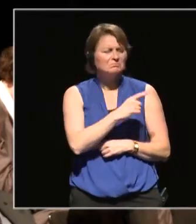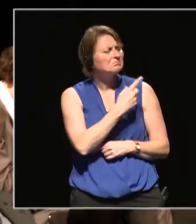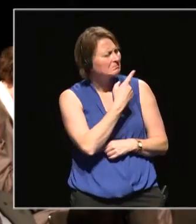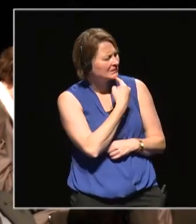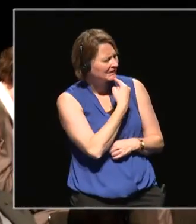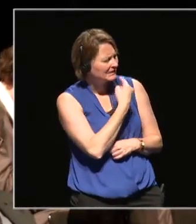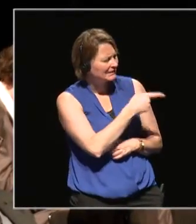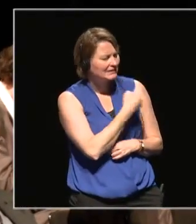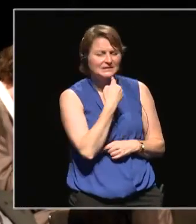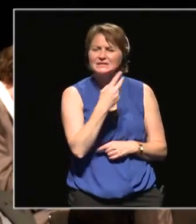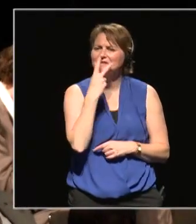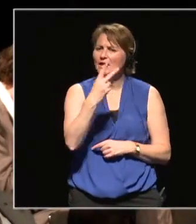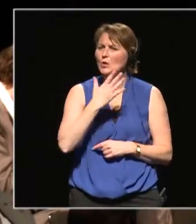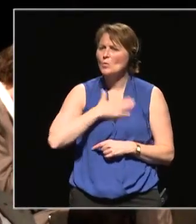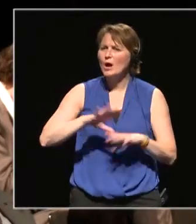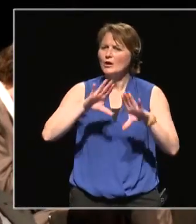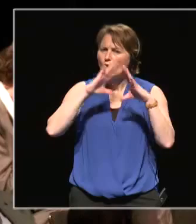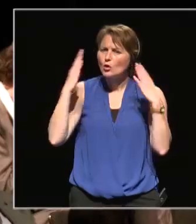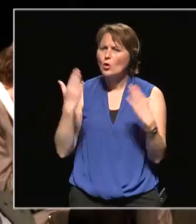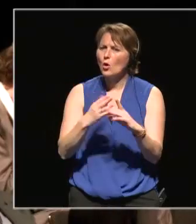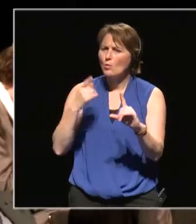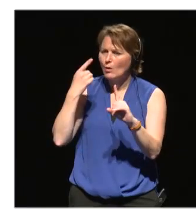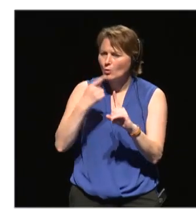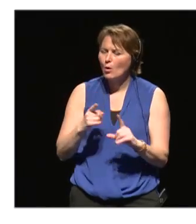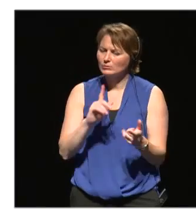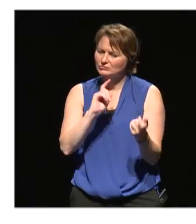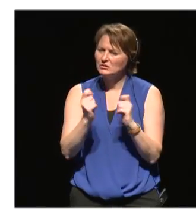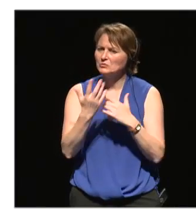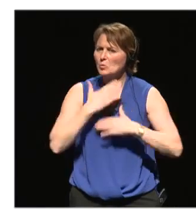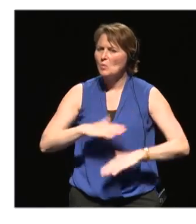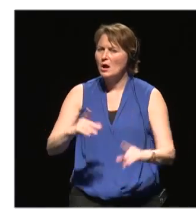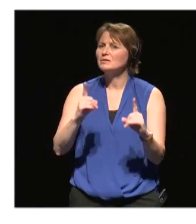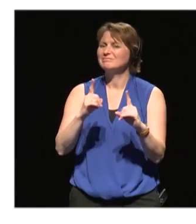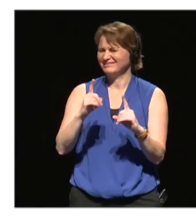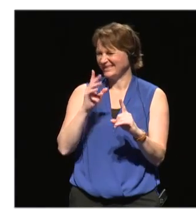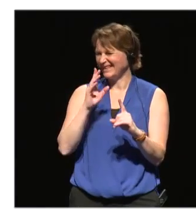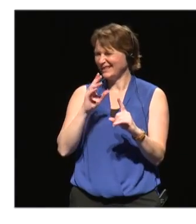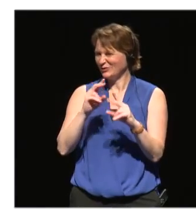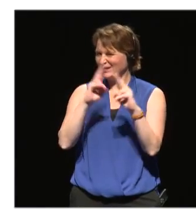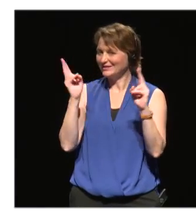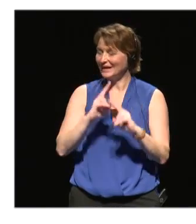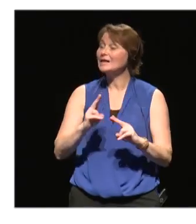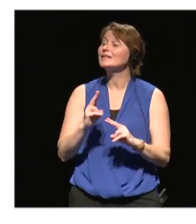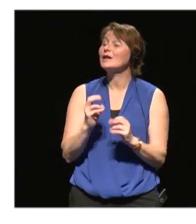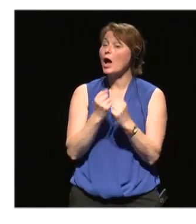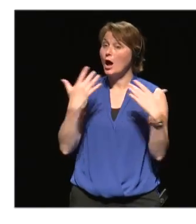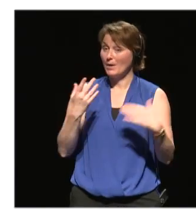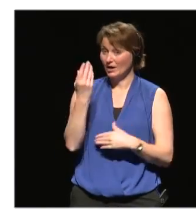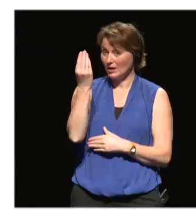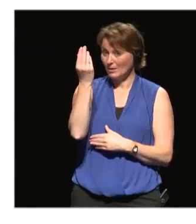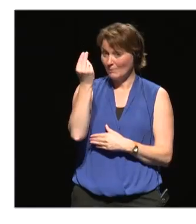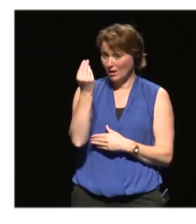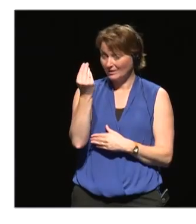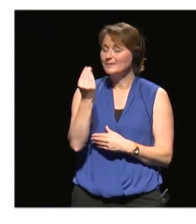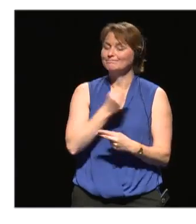terms of adaptation and global goals for adaptation within the agreement, and what kind of finance needs to be backing that up? Okay. Second question